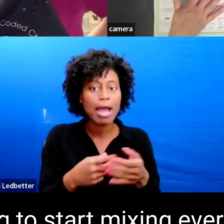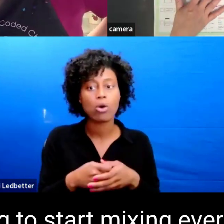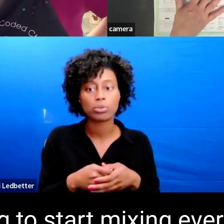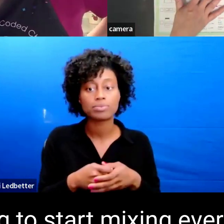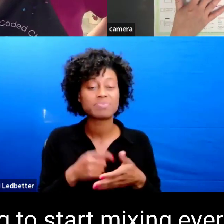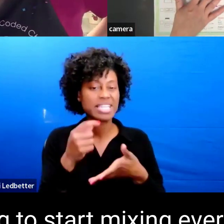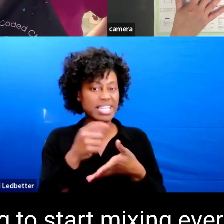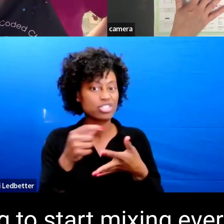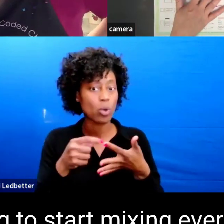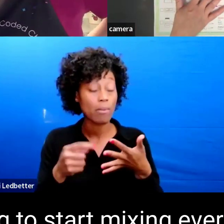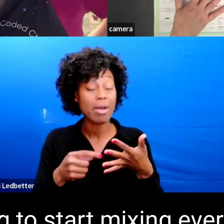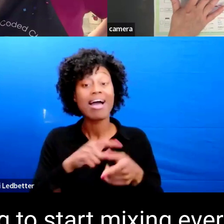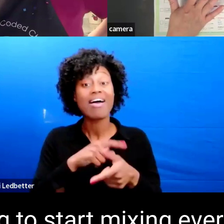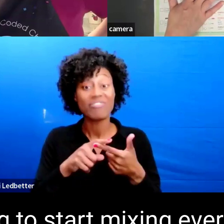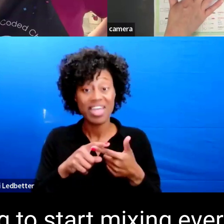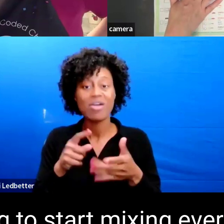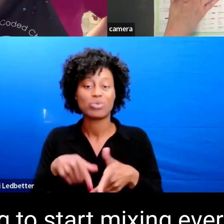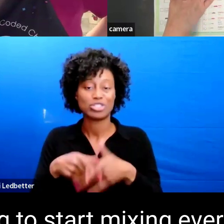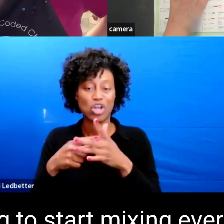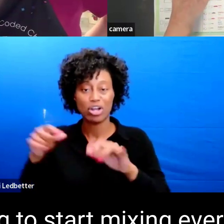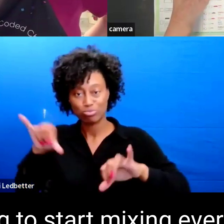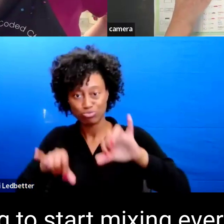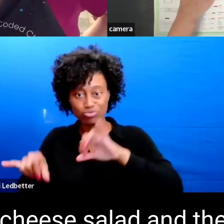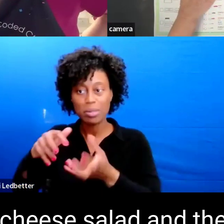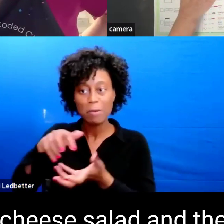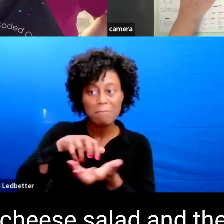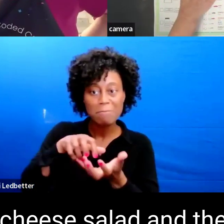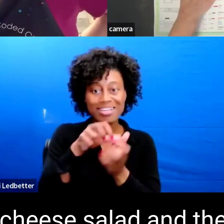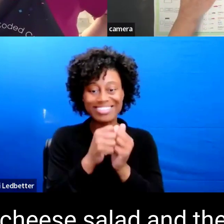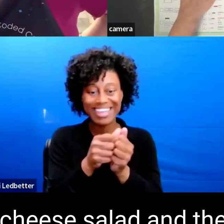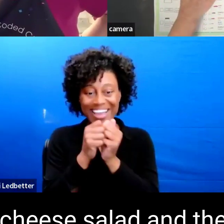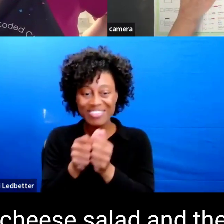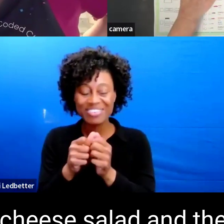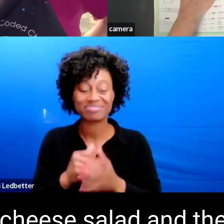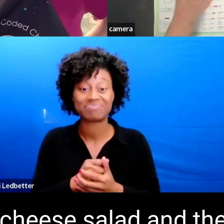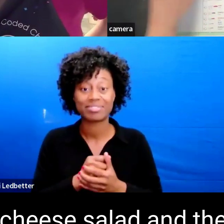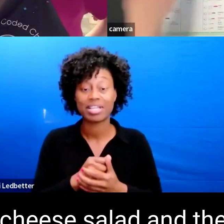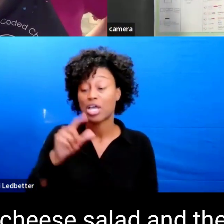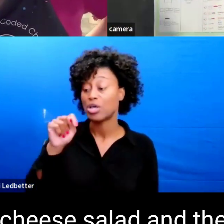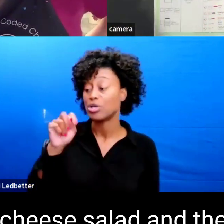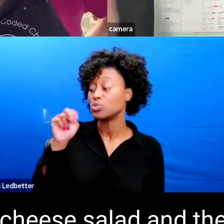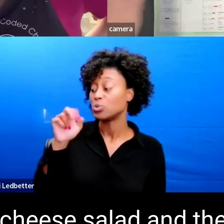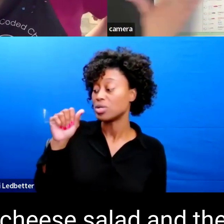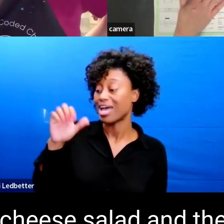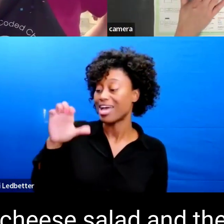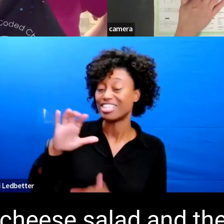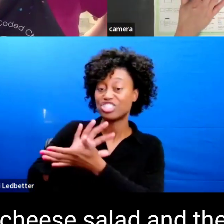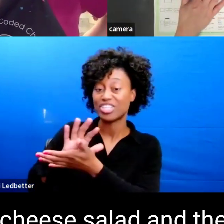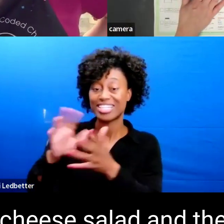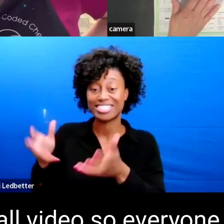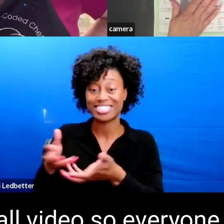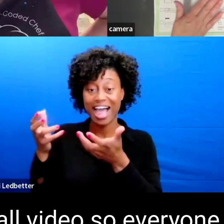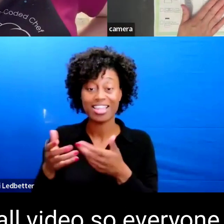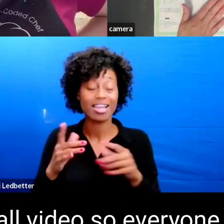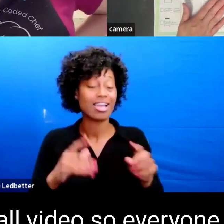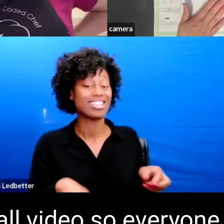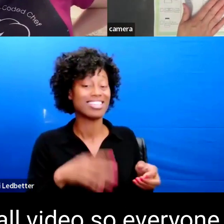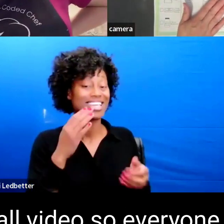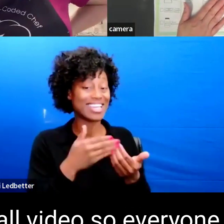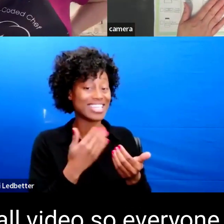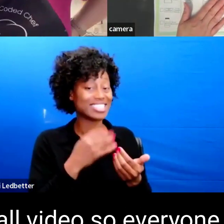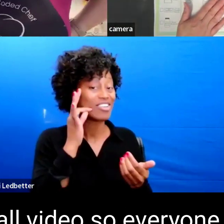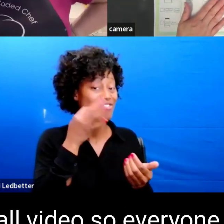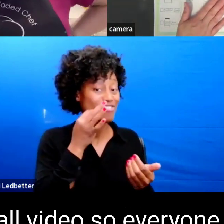start mixing everything together. Between making the tuna cheese salad and the easy fruit salad, we will have a